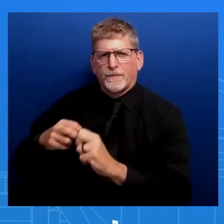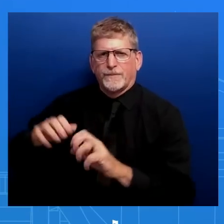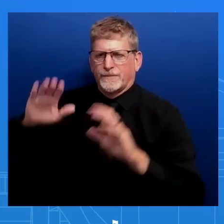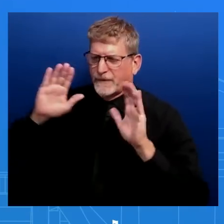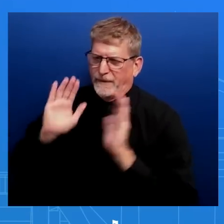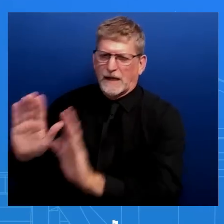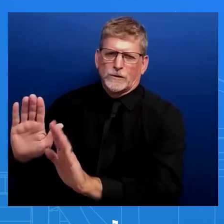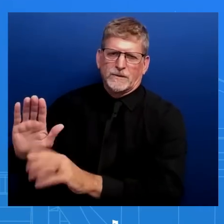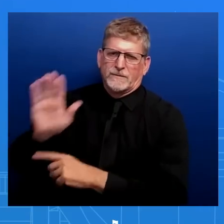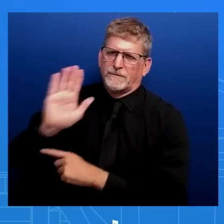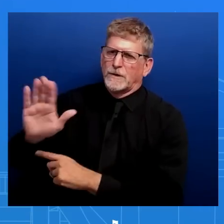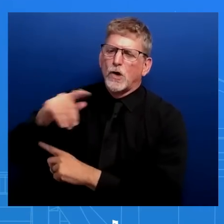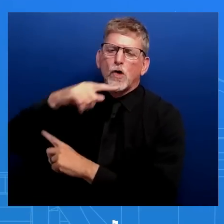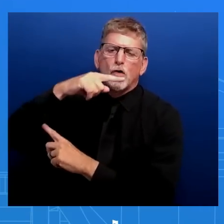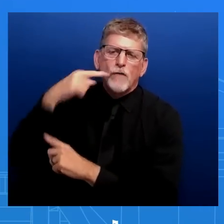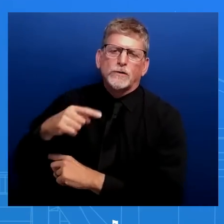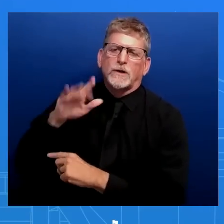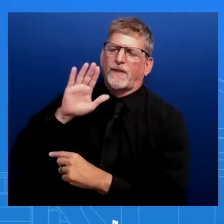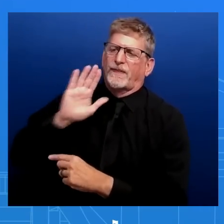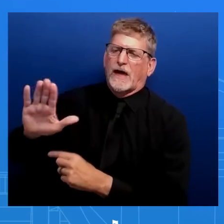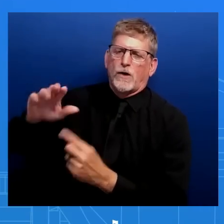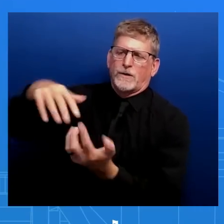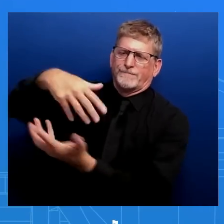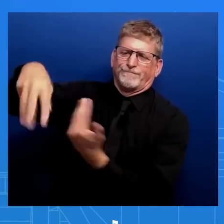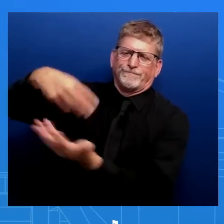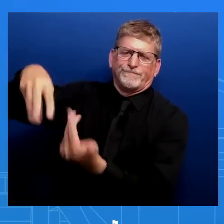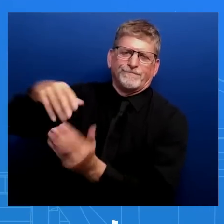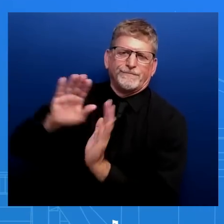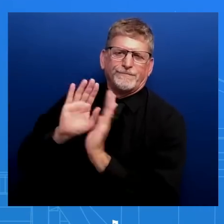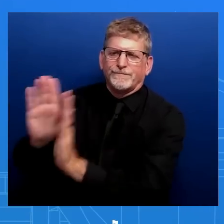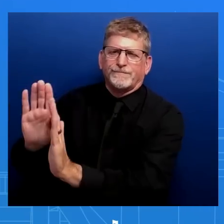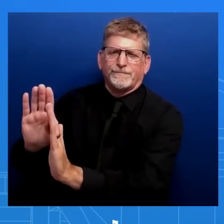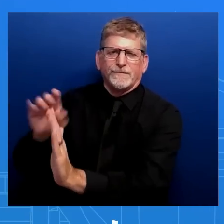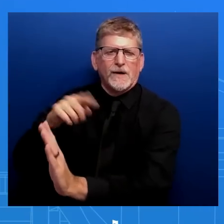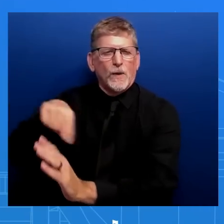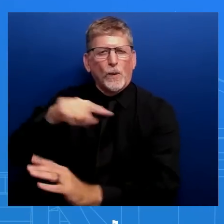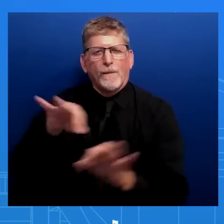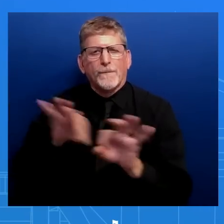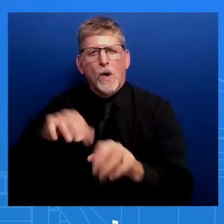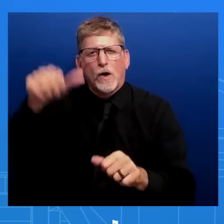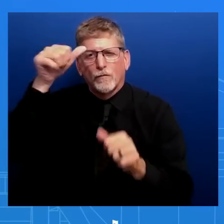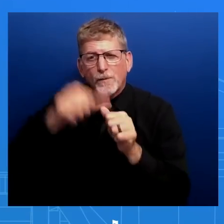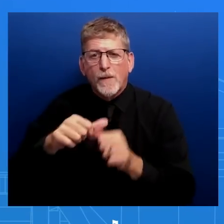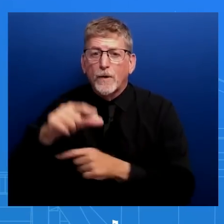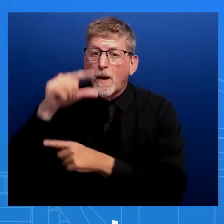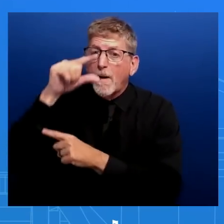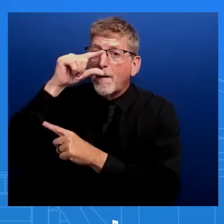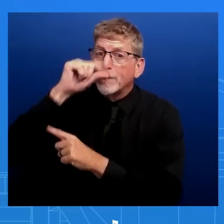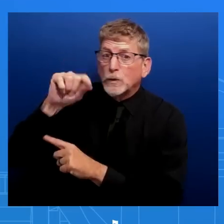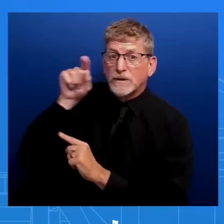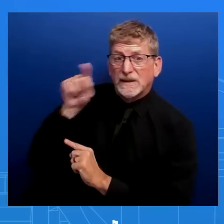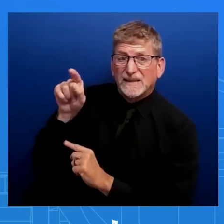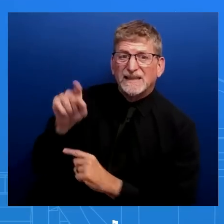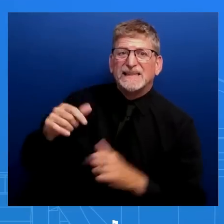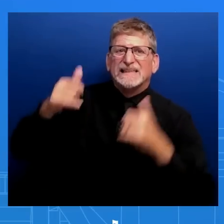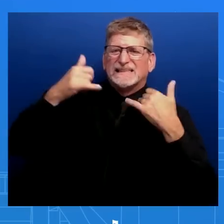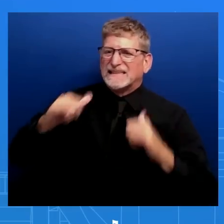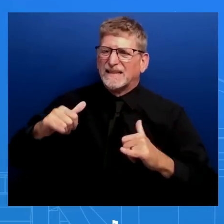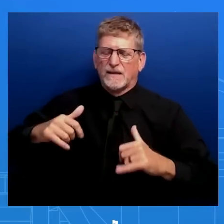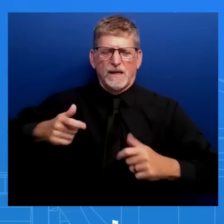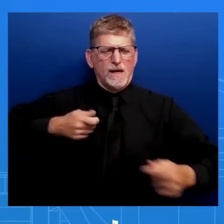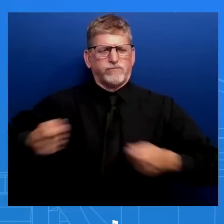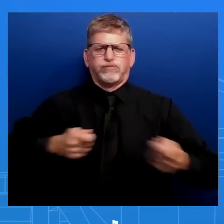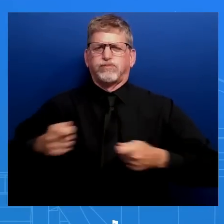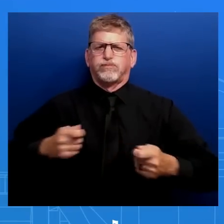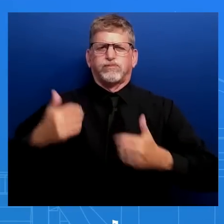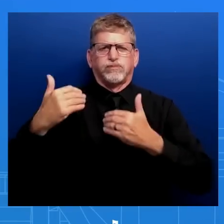I think it's important to remember that Mr. Putin still commands a very large and a very capable military. And the